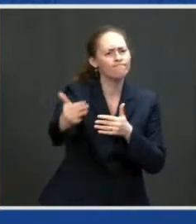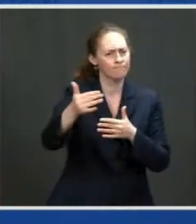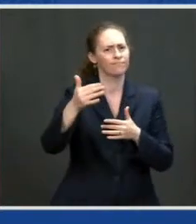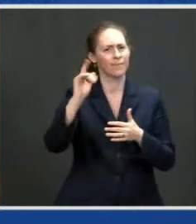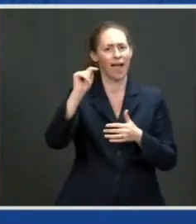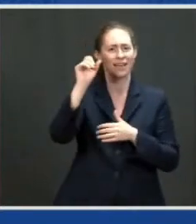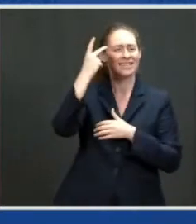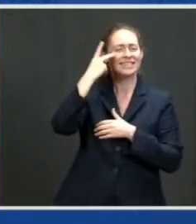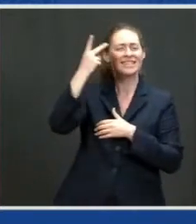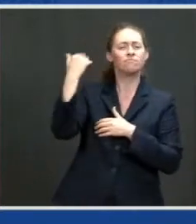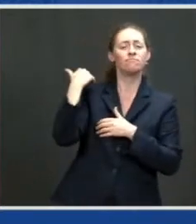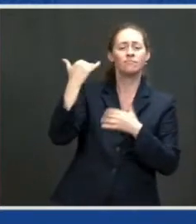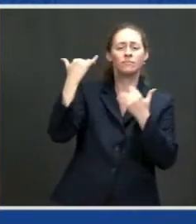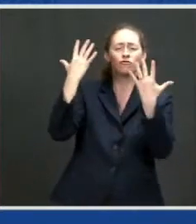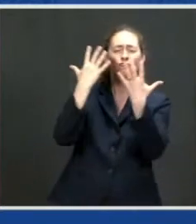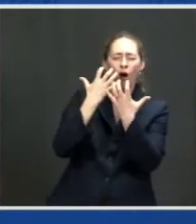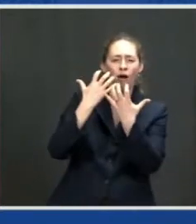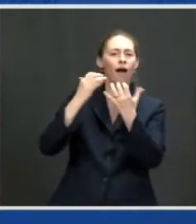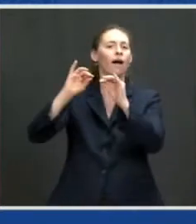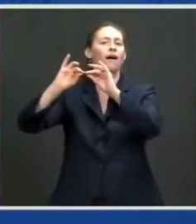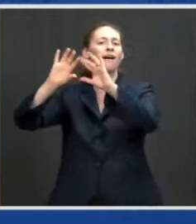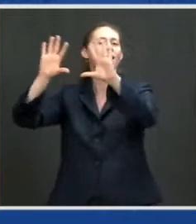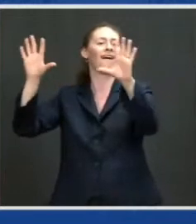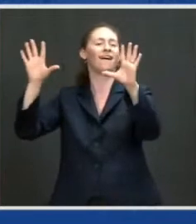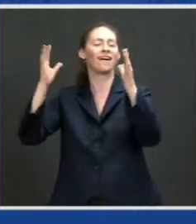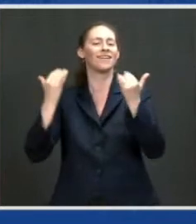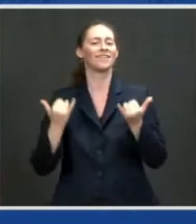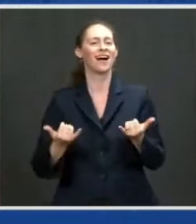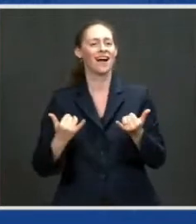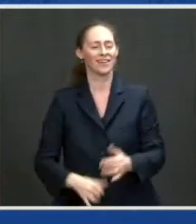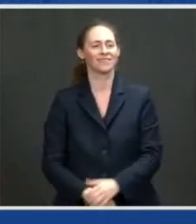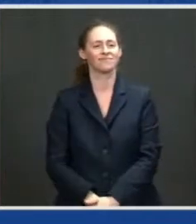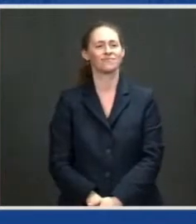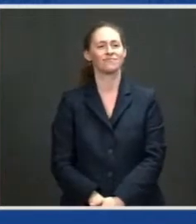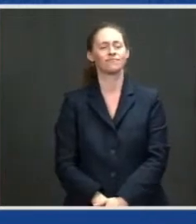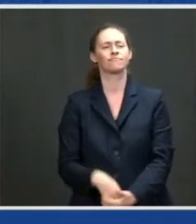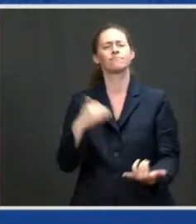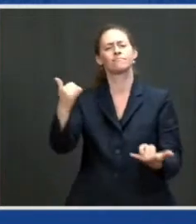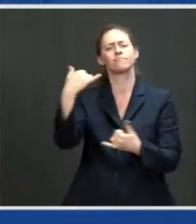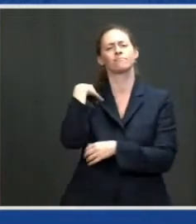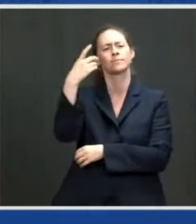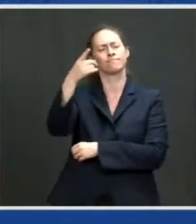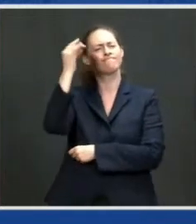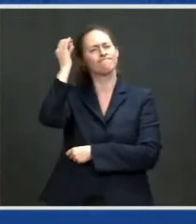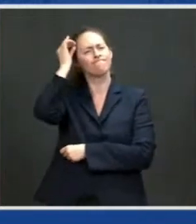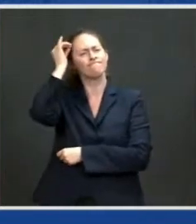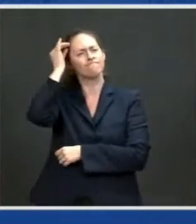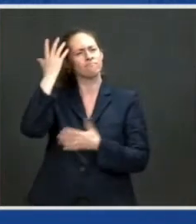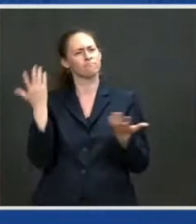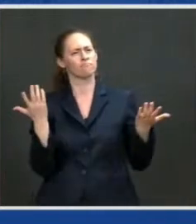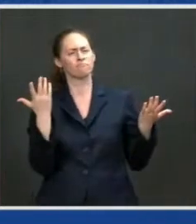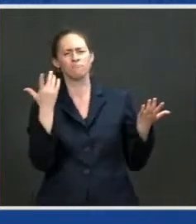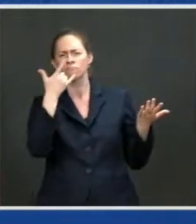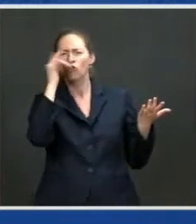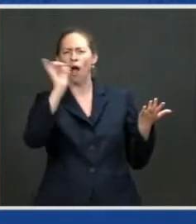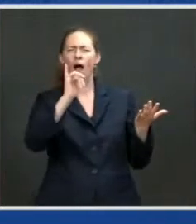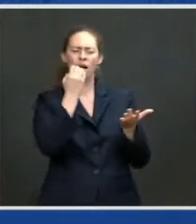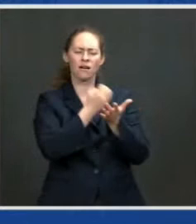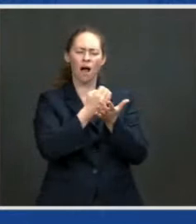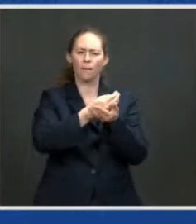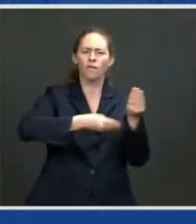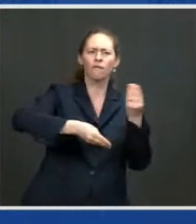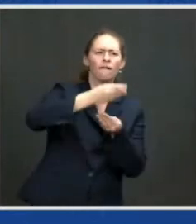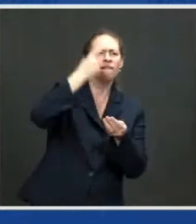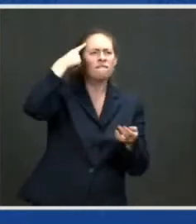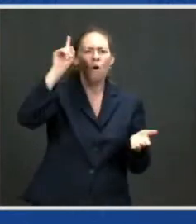question. What kind of economy are we going to build for tomorrow? What are we going to do?